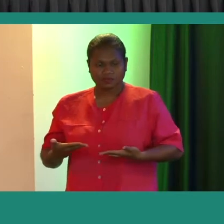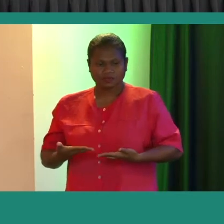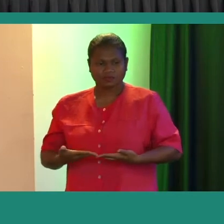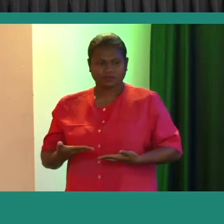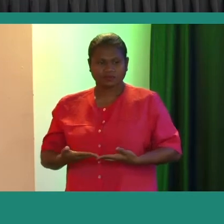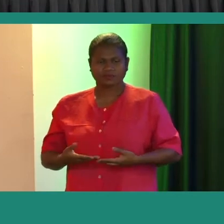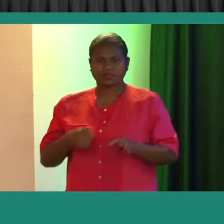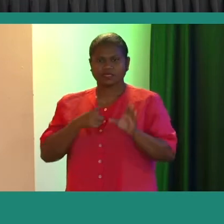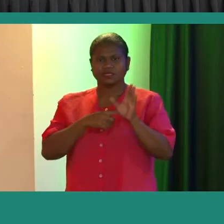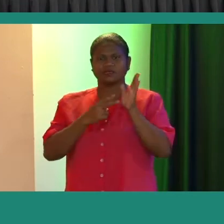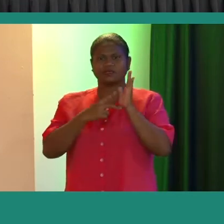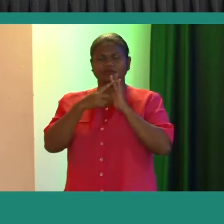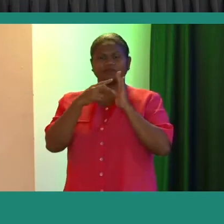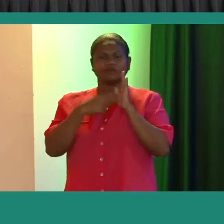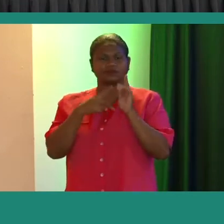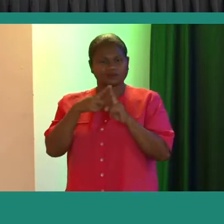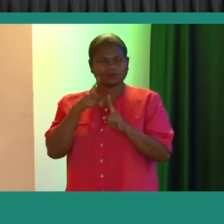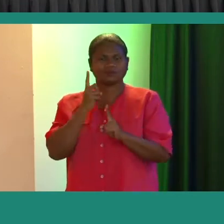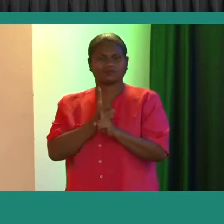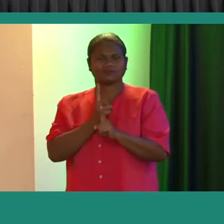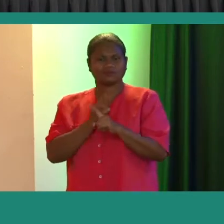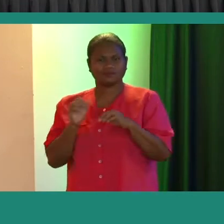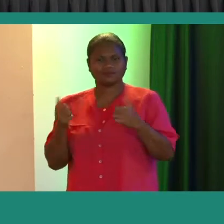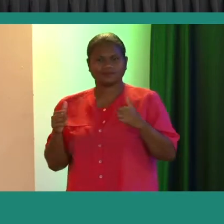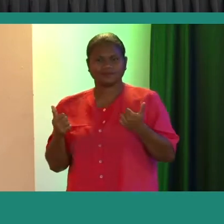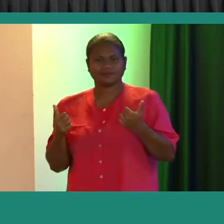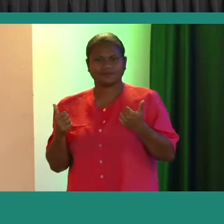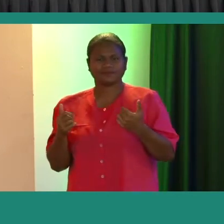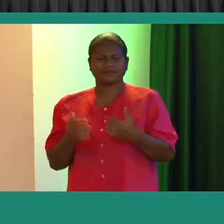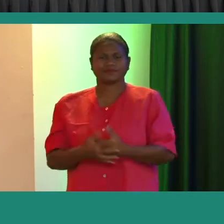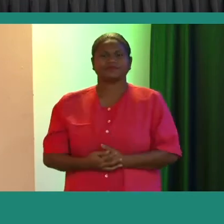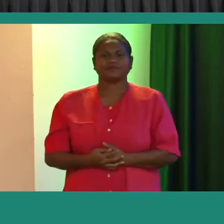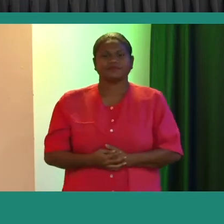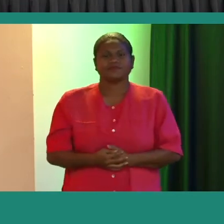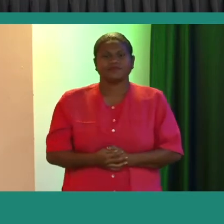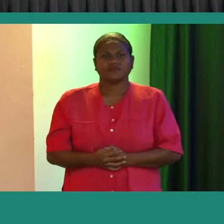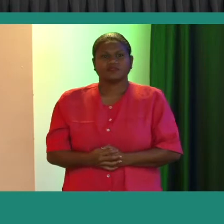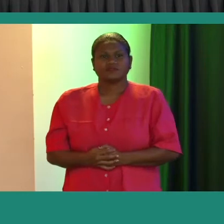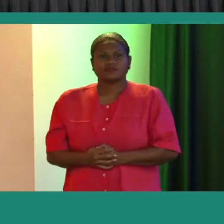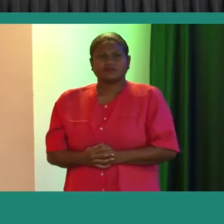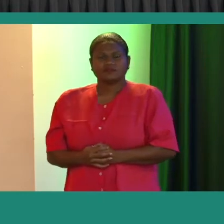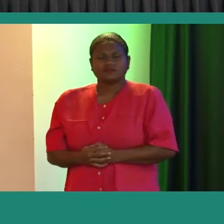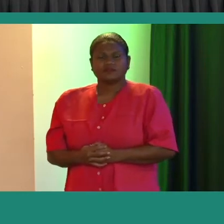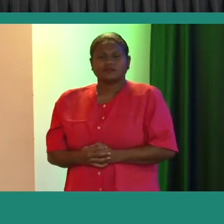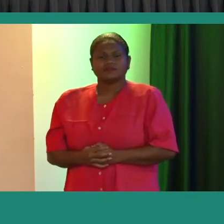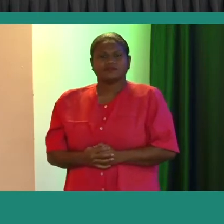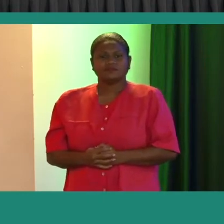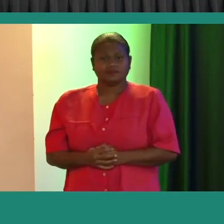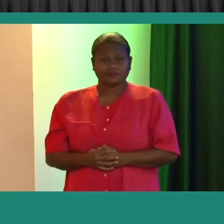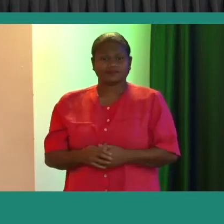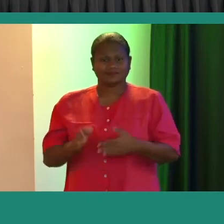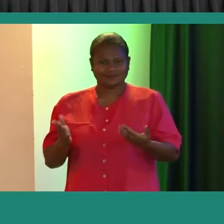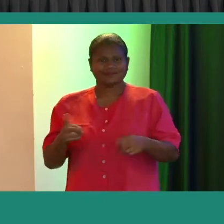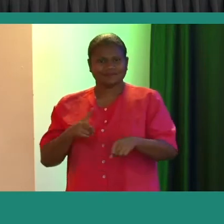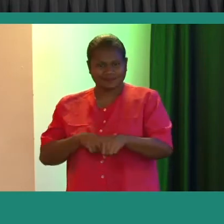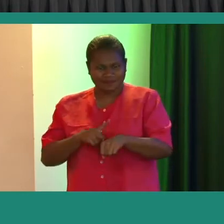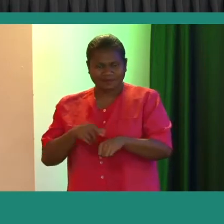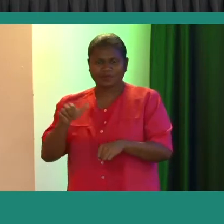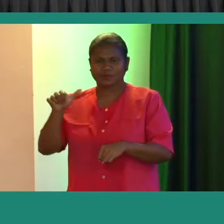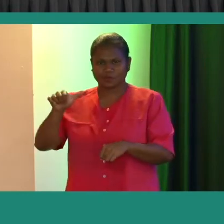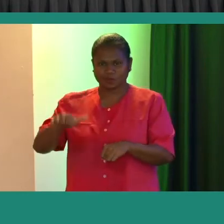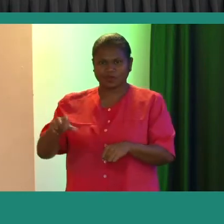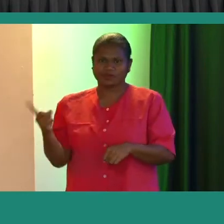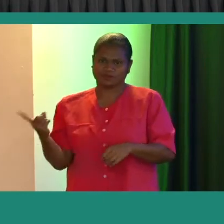Yvonne has given her part of the presentation. So it's timely that you just came in now because we were just going